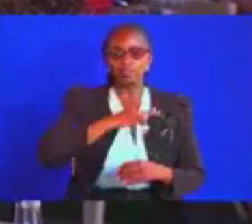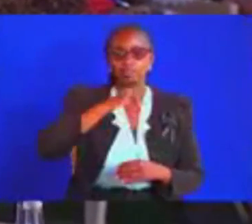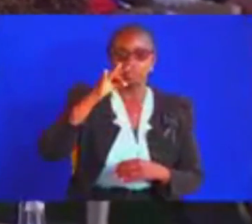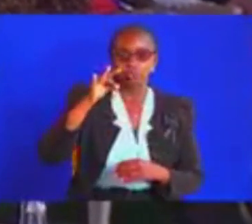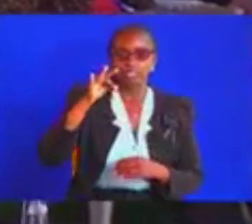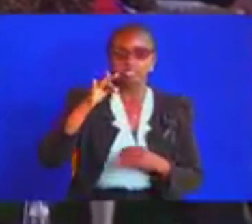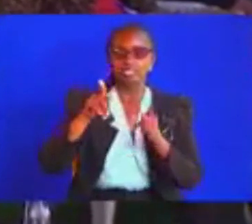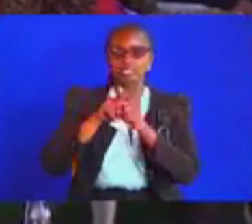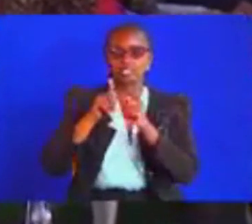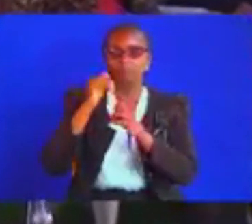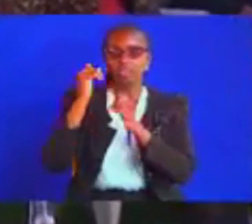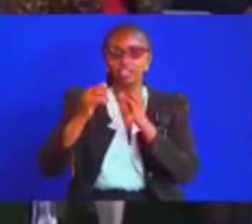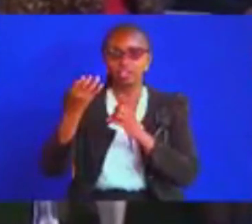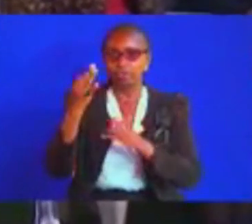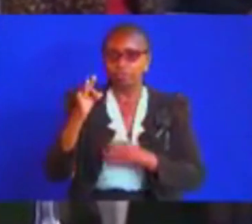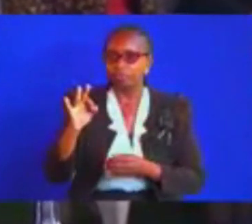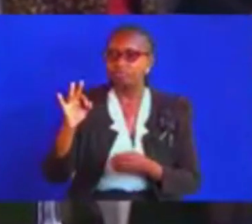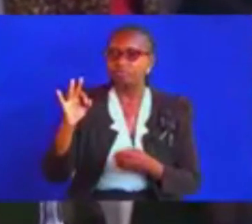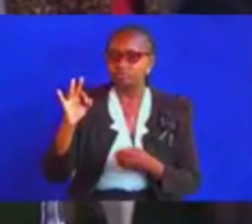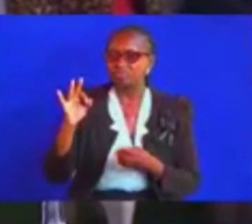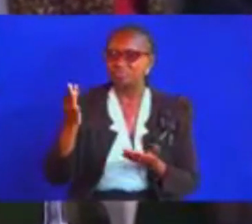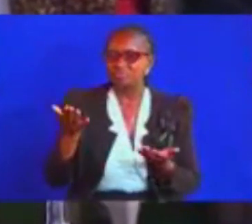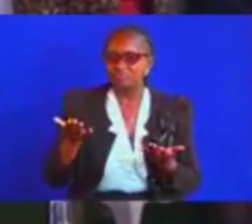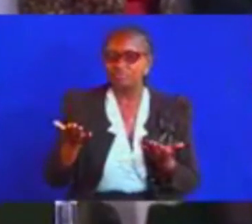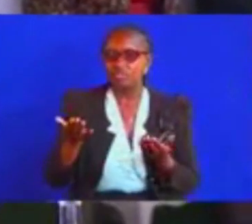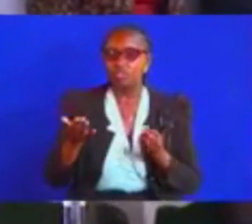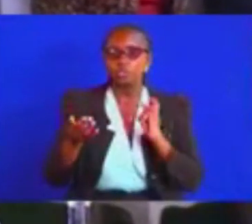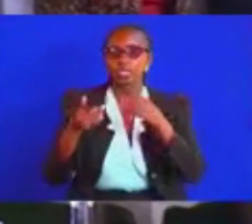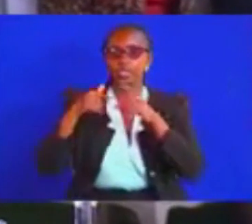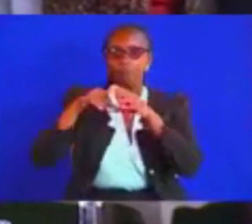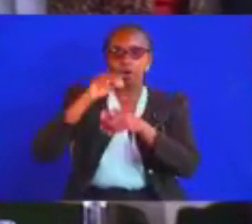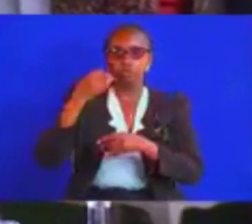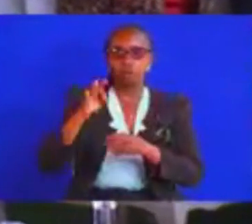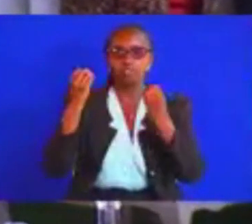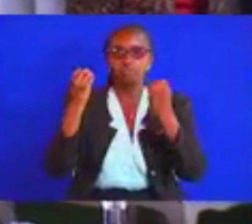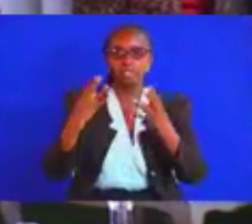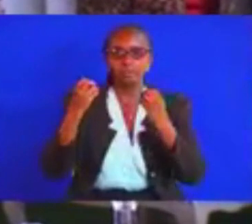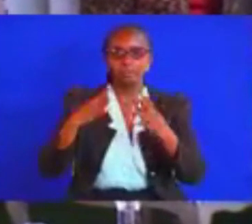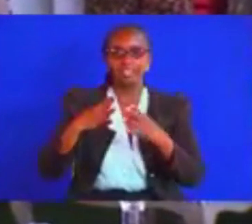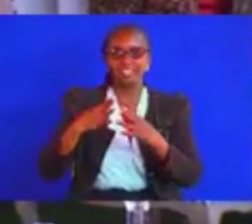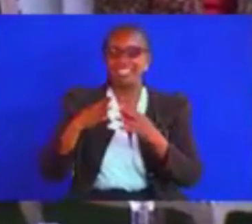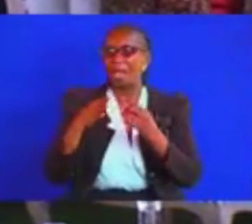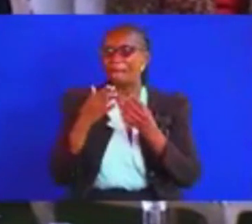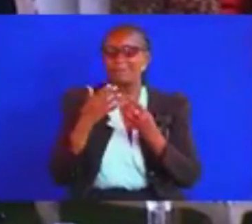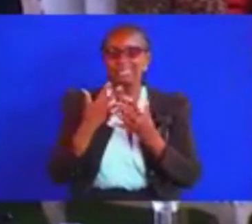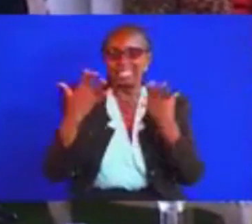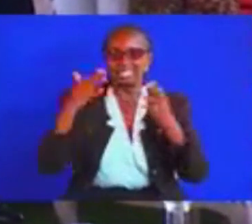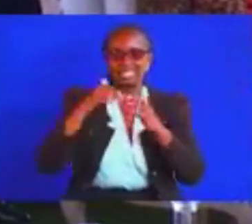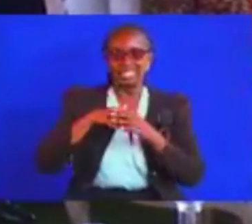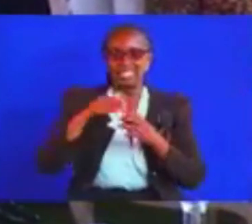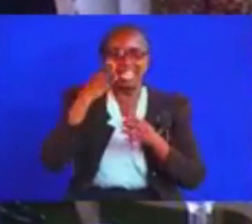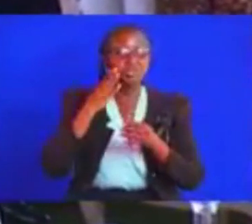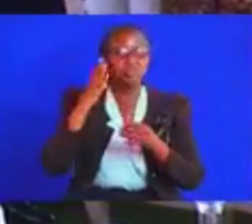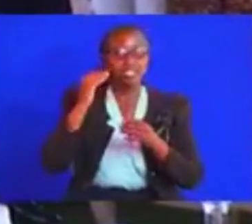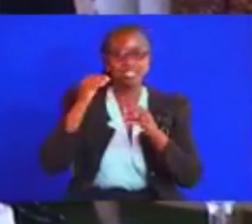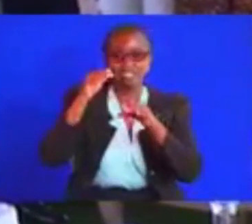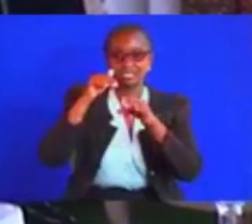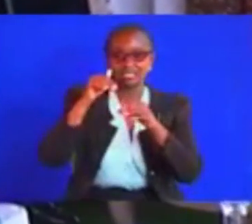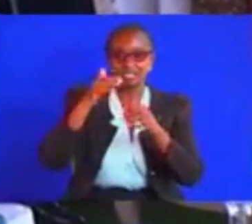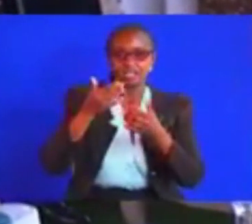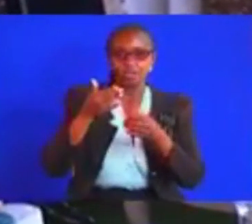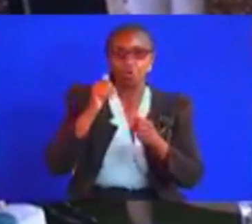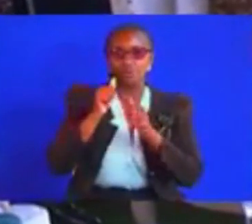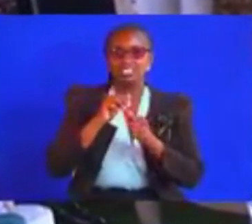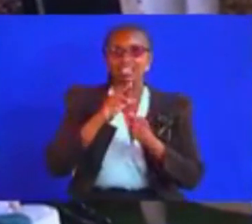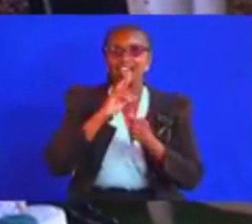end of that experience, you will come up with many, many supernatural experiences that are not a revelation